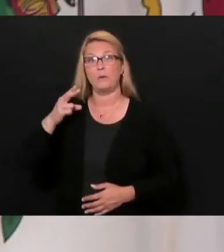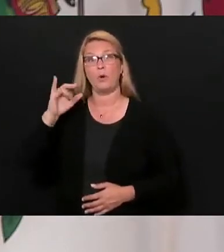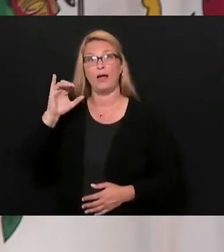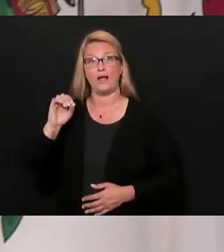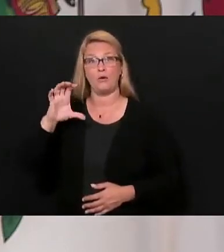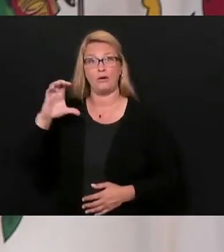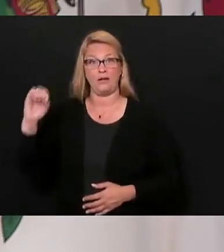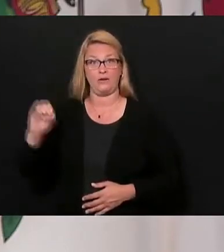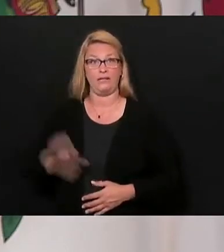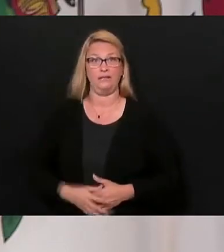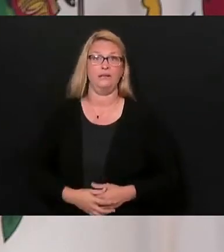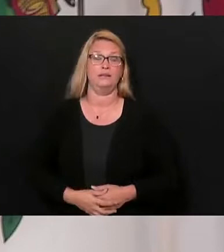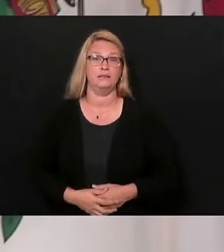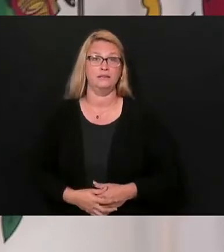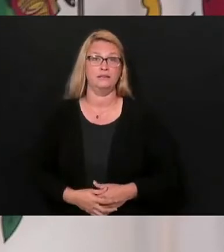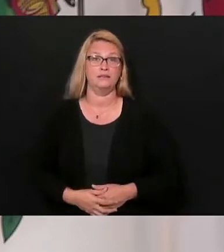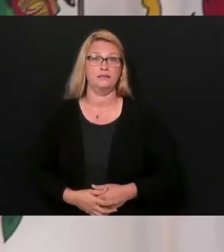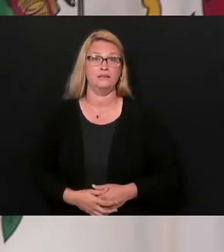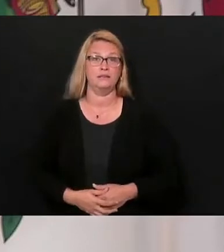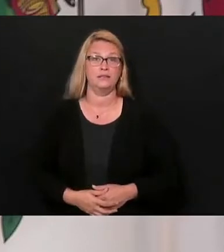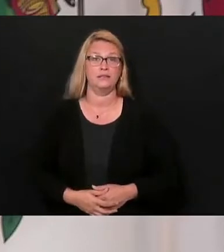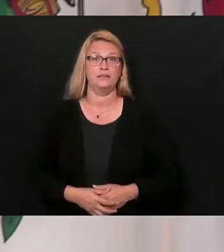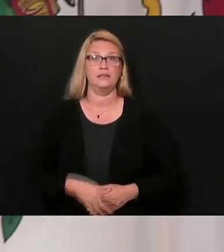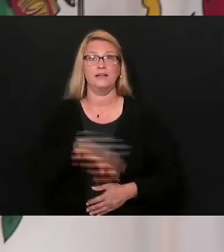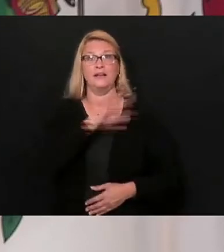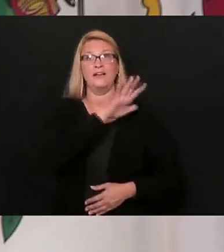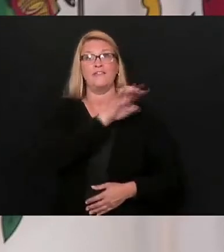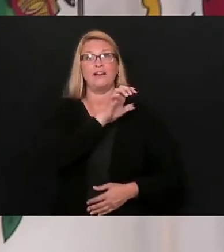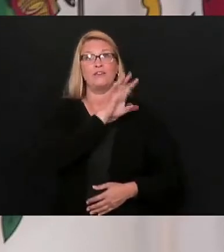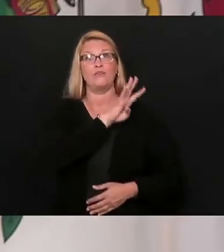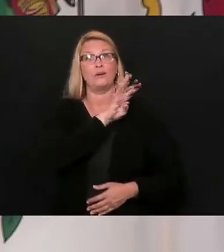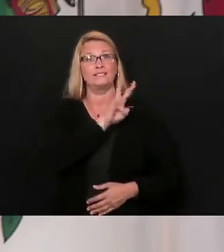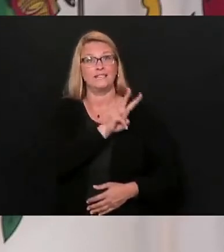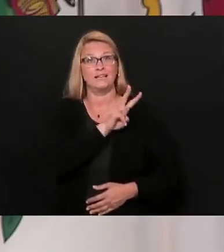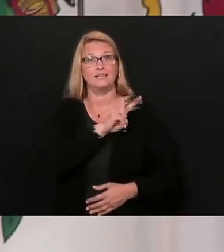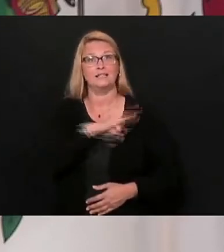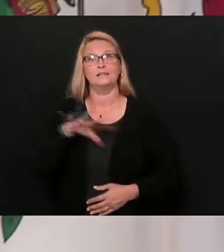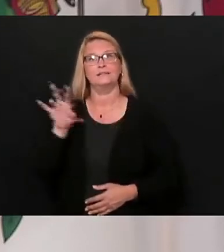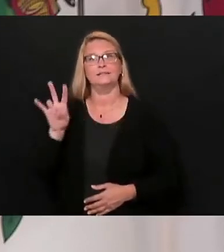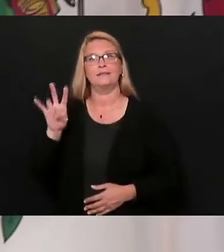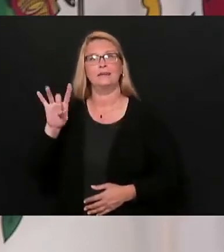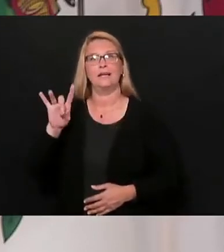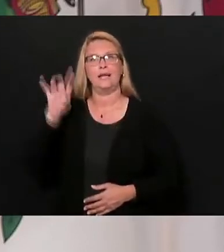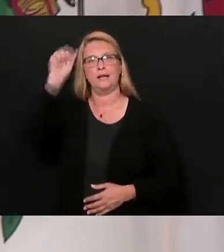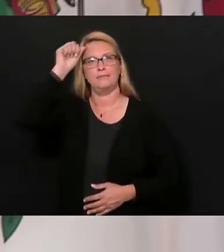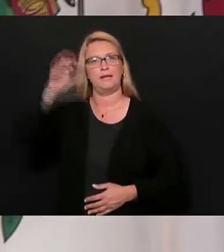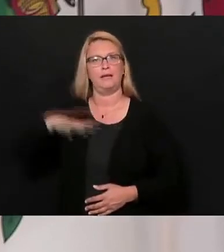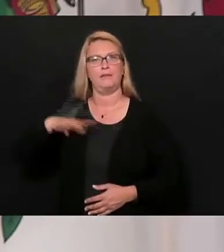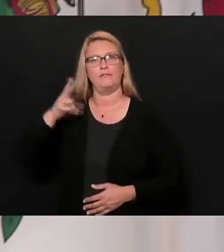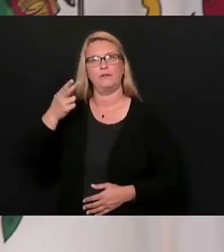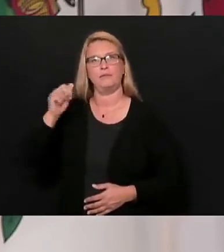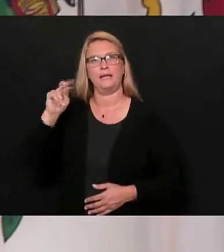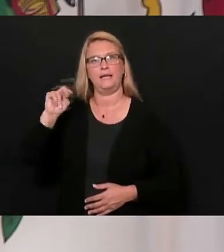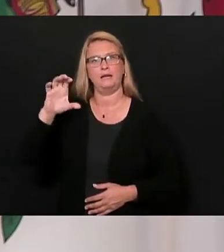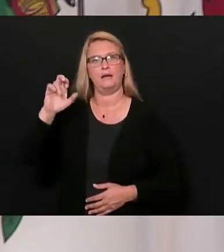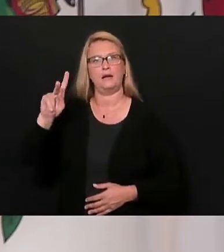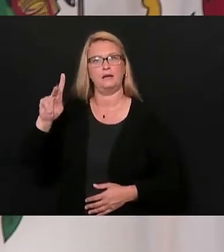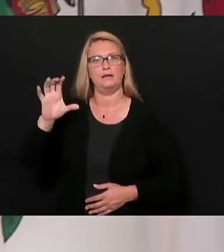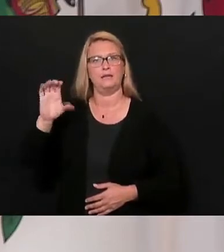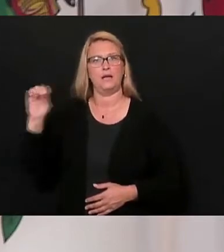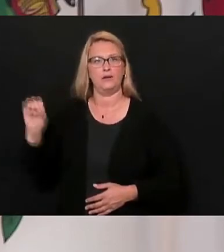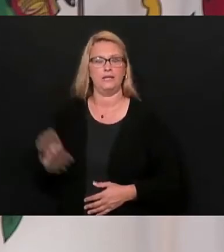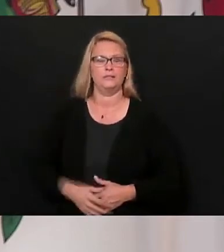County. Our 542nd death, a 78-year-old male from Hancock County.